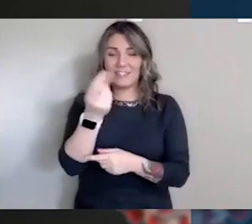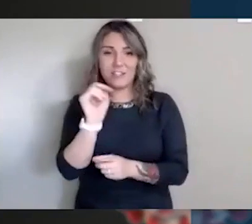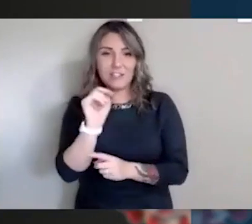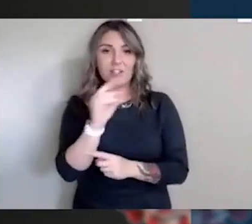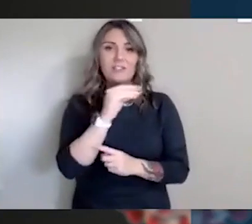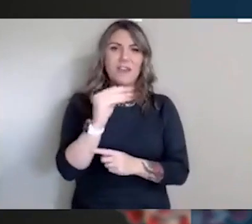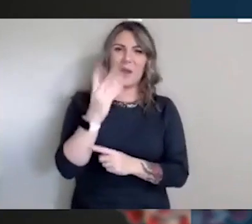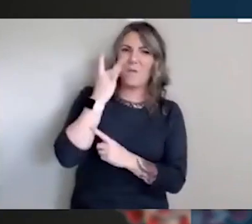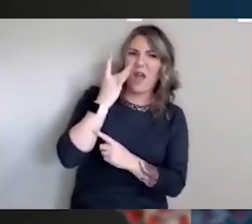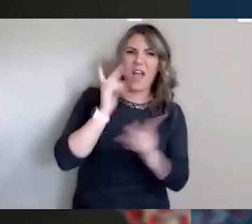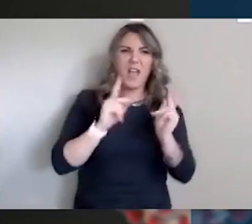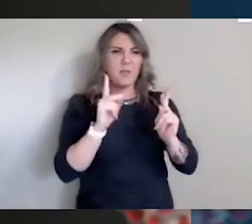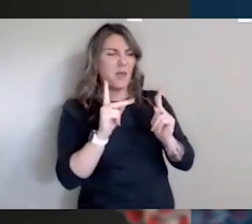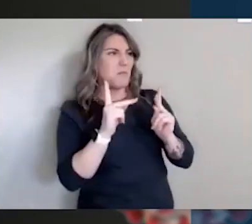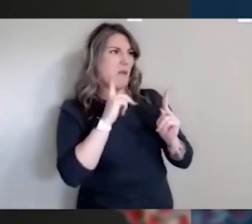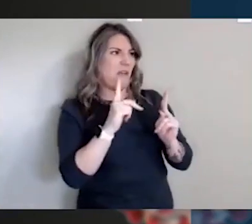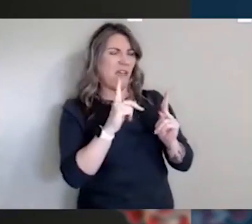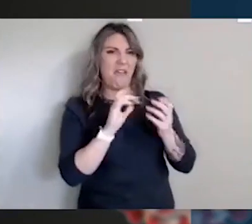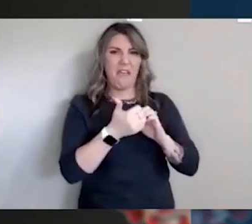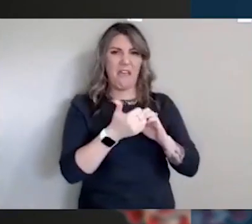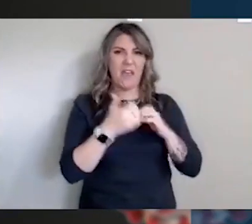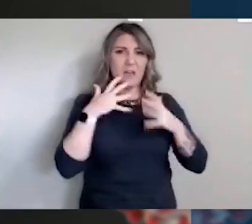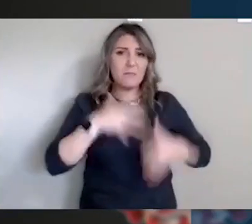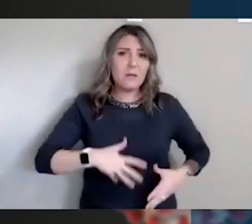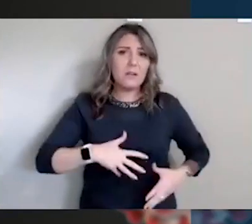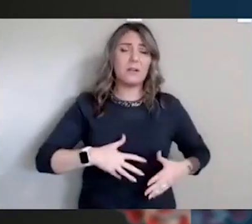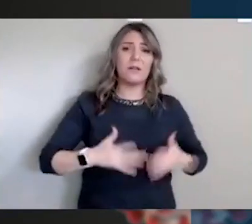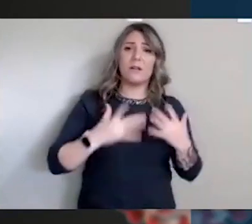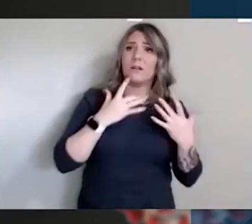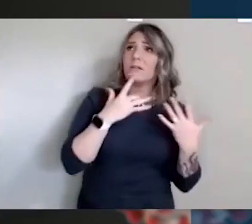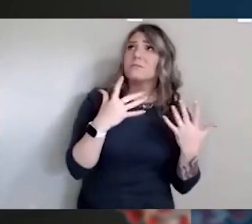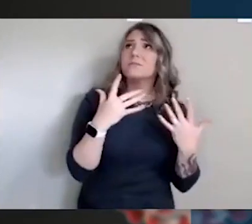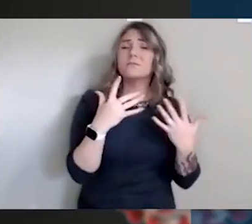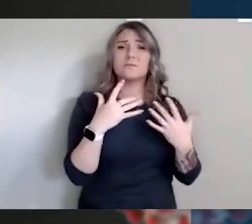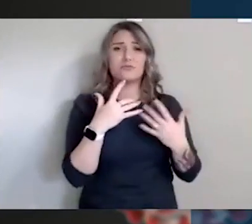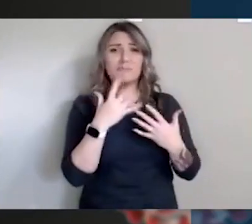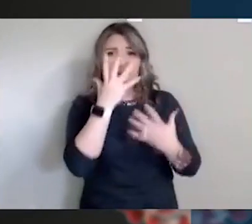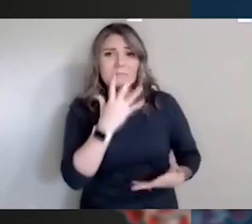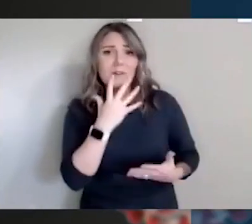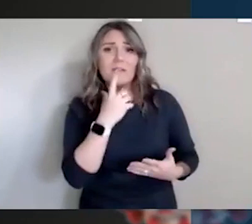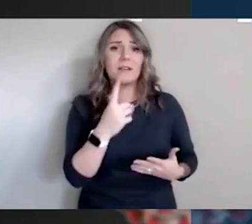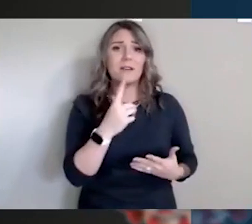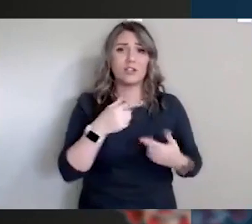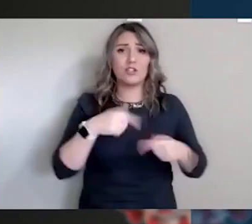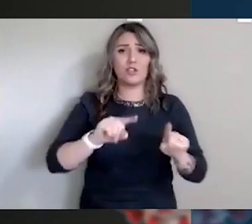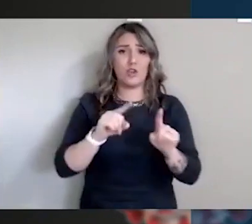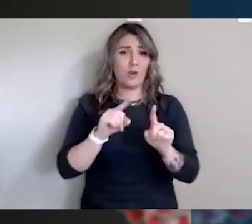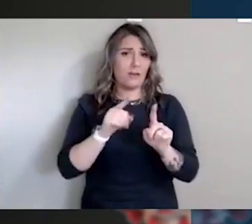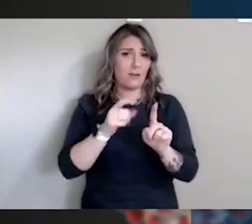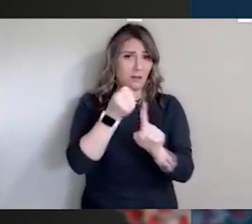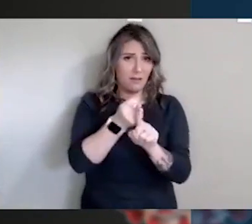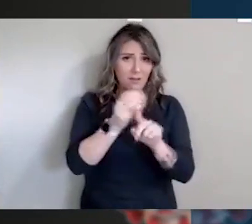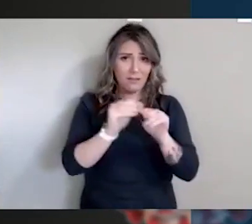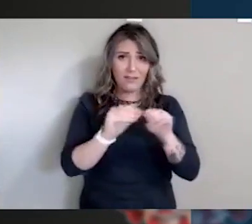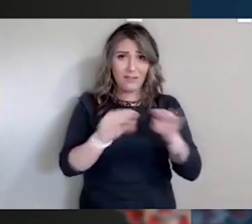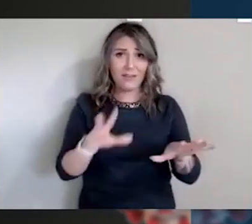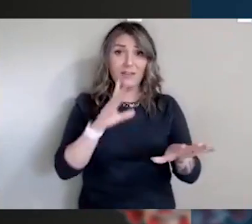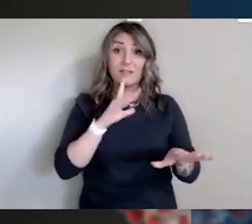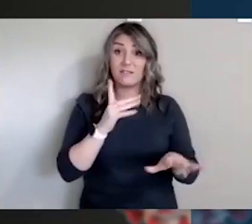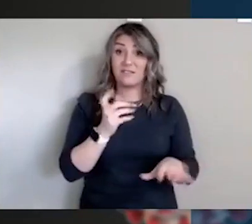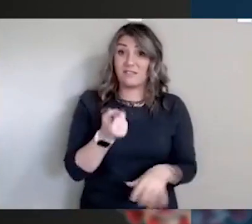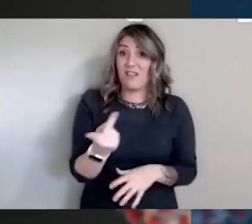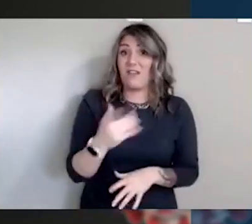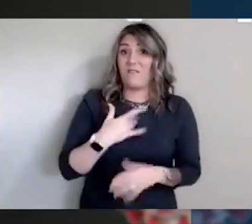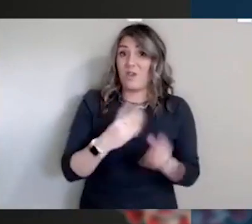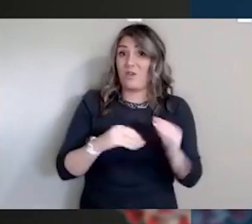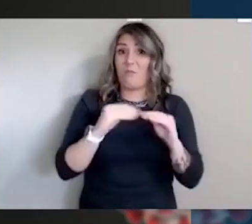and depression might be feeling both during this pandemic. Everyone is feeling the effects, some more than others. She'll help us break